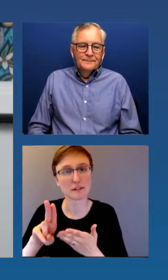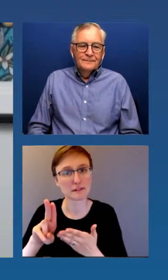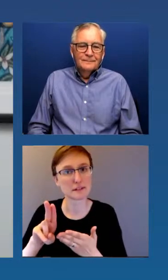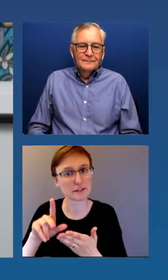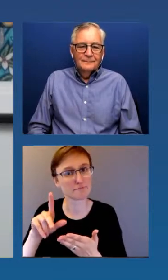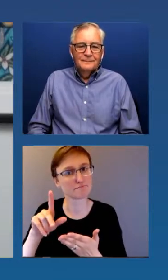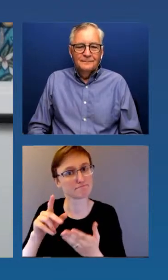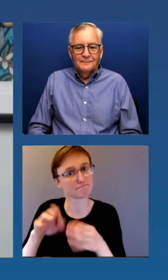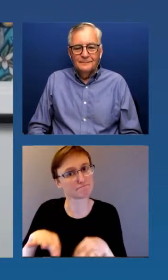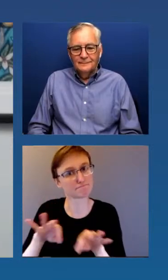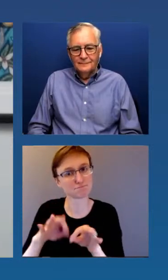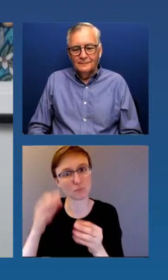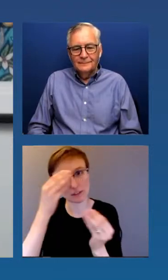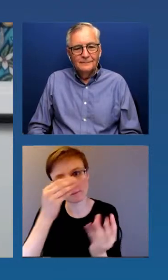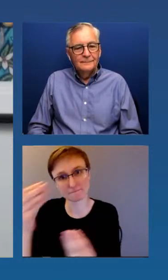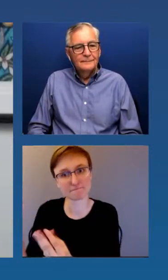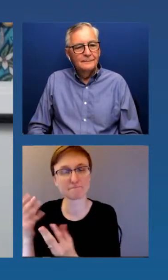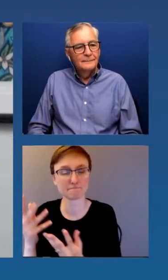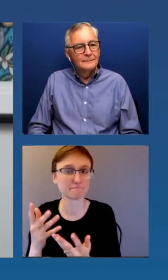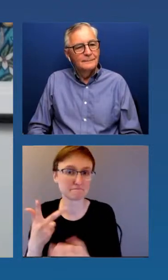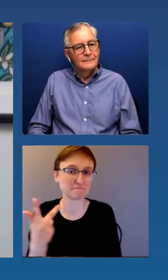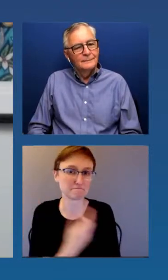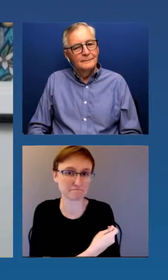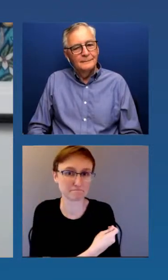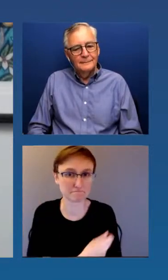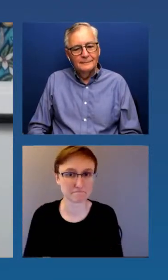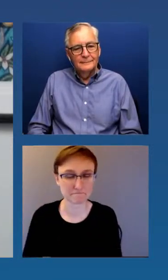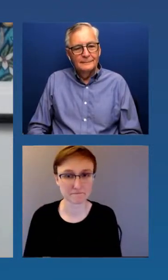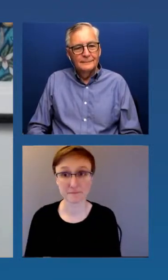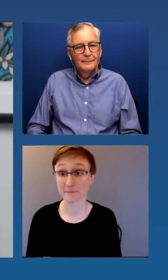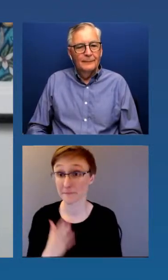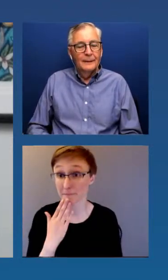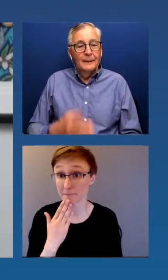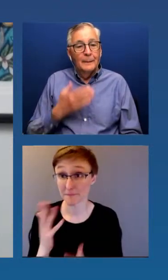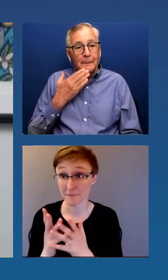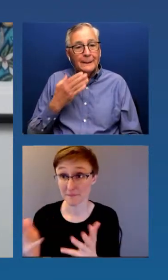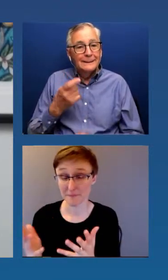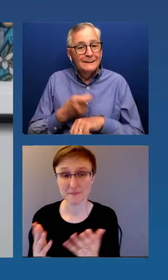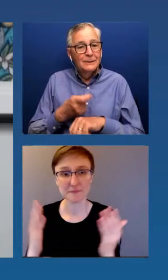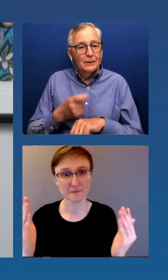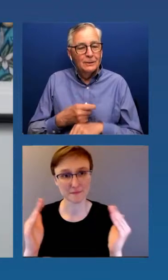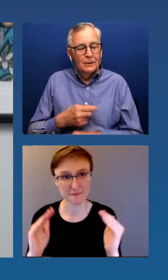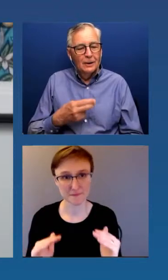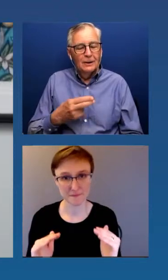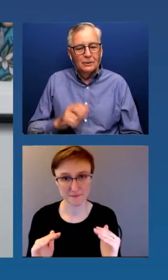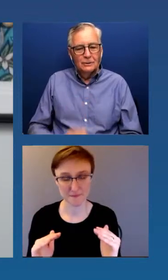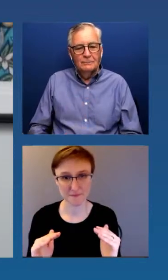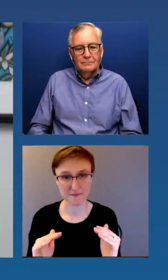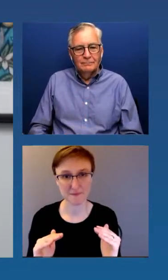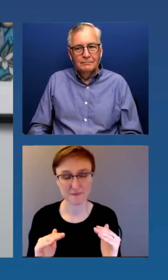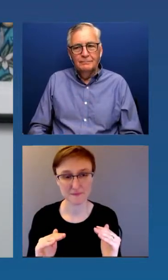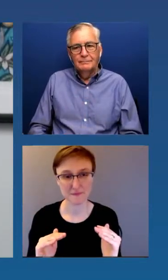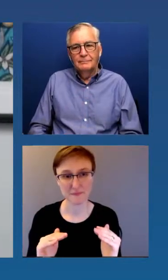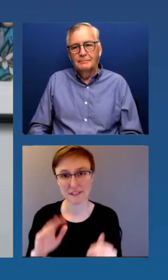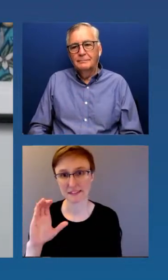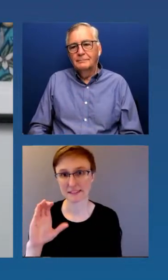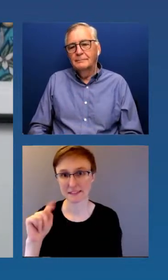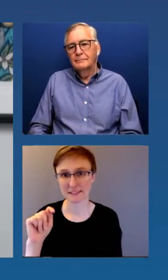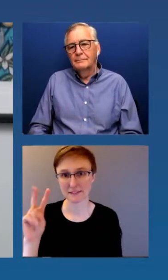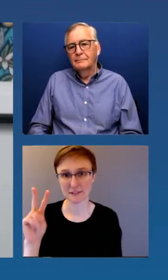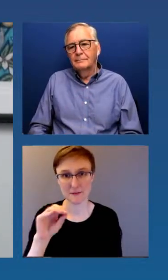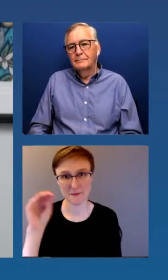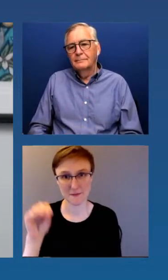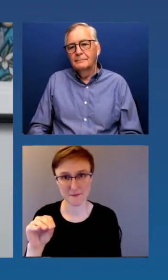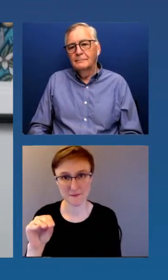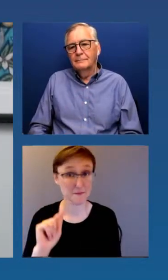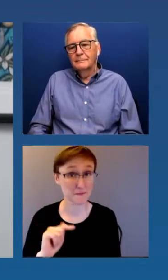Great, thank you all very much. Merci, Dr. Etches. Thanks, Craig. We will now move over to Josh Pringle with CTV Ottawa.